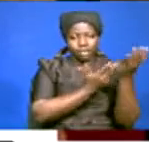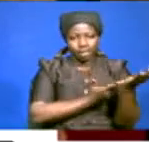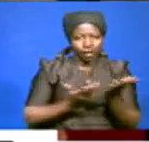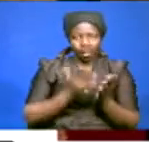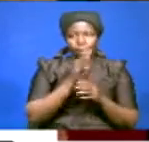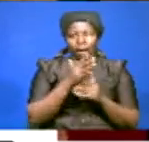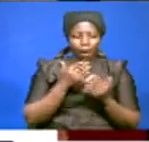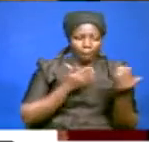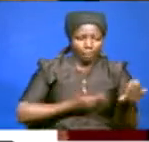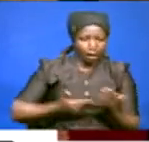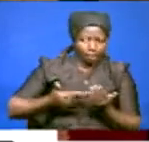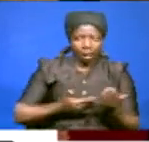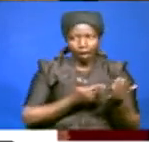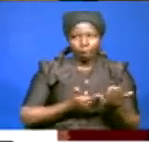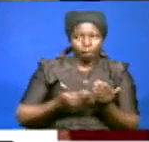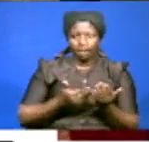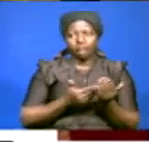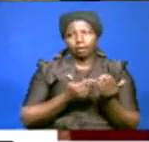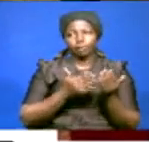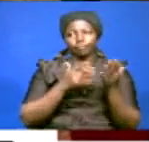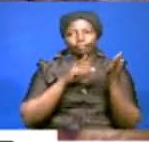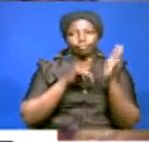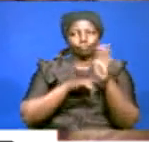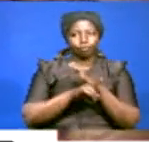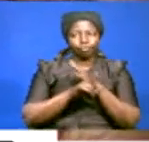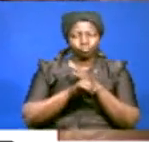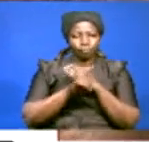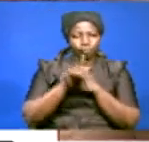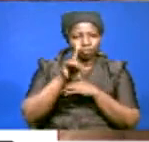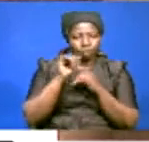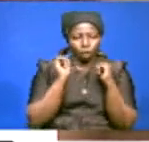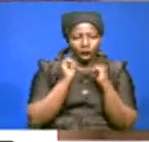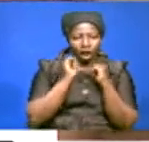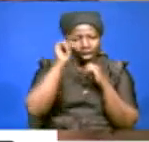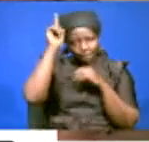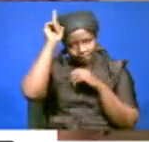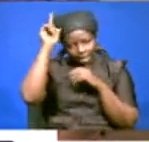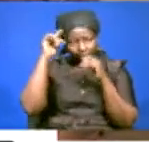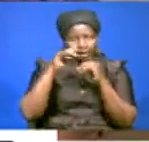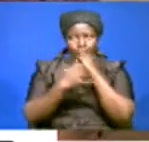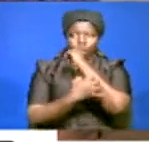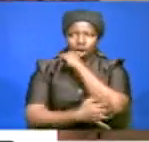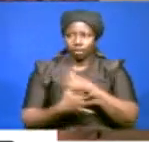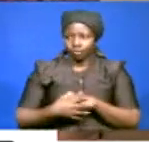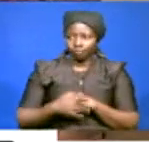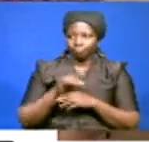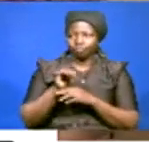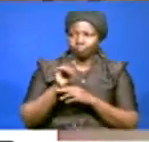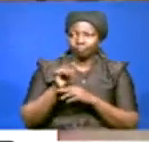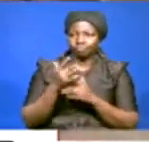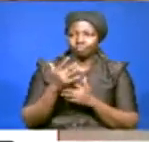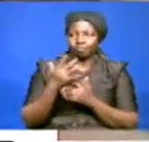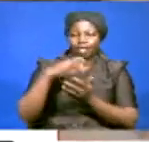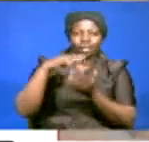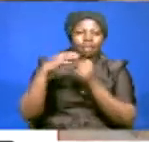night in a poor village. The humblest of places can produce everlasting greatness, and desperate circumstances